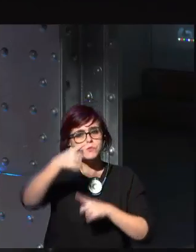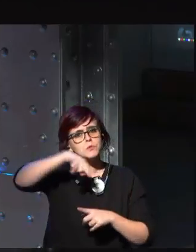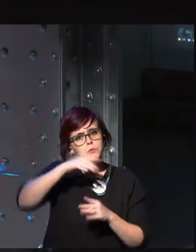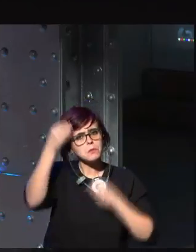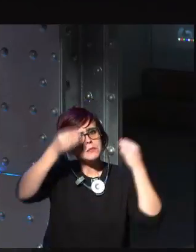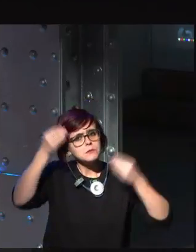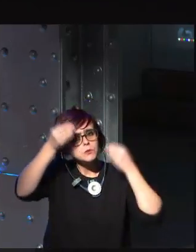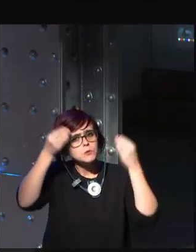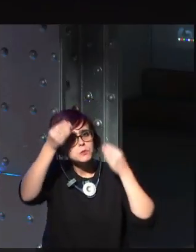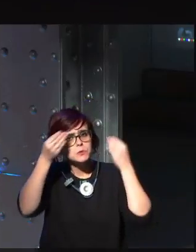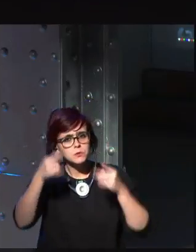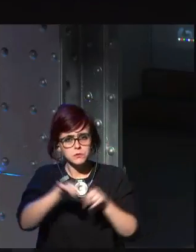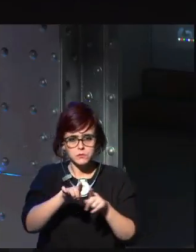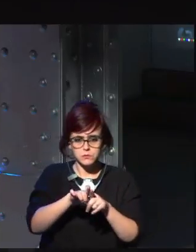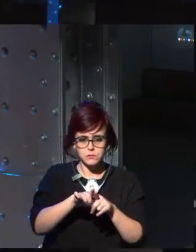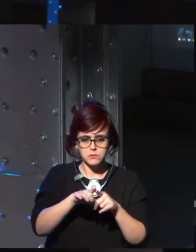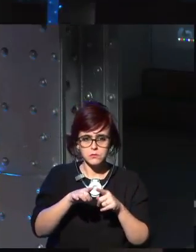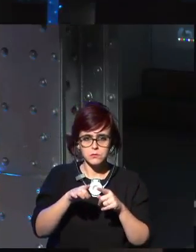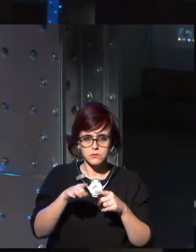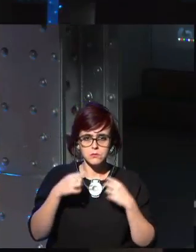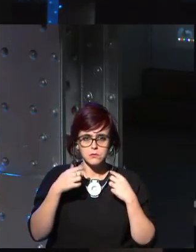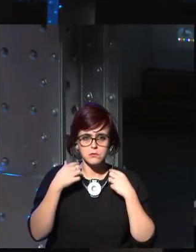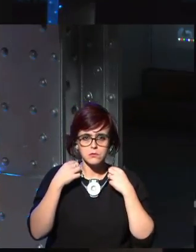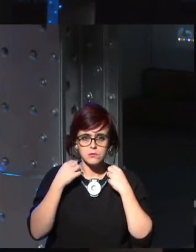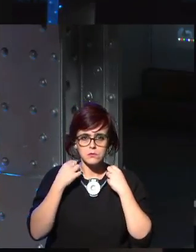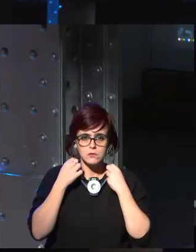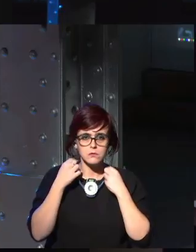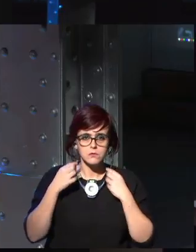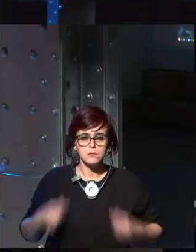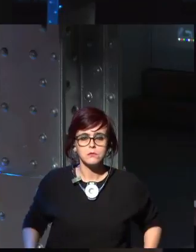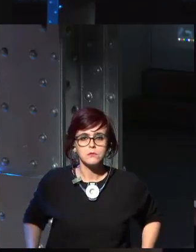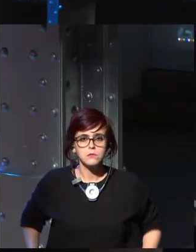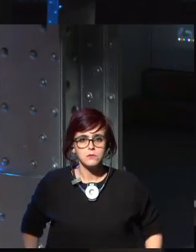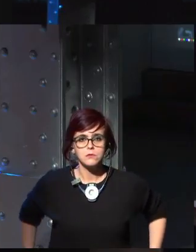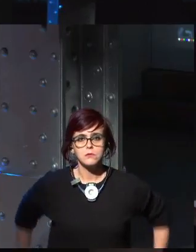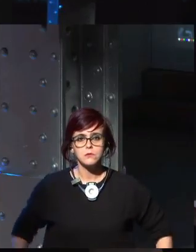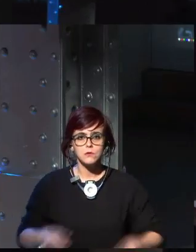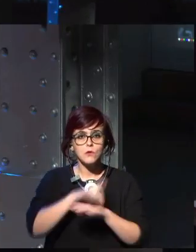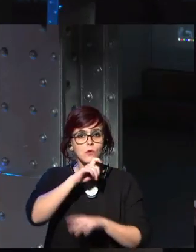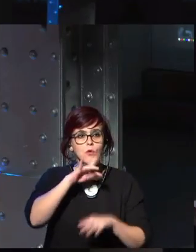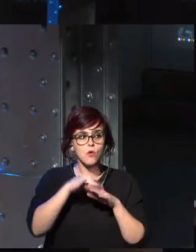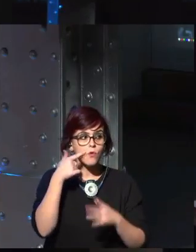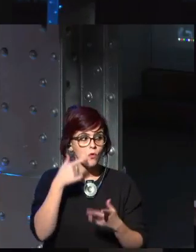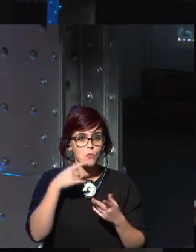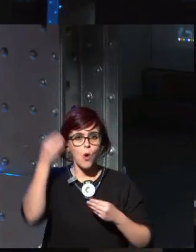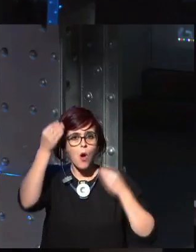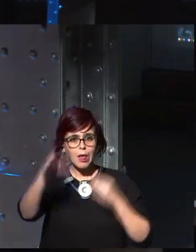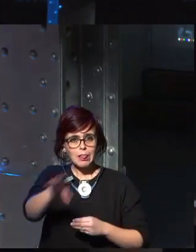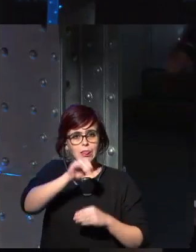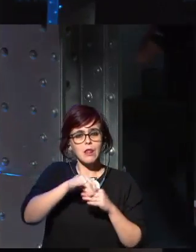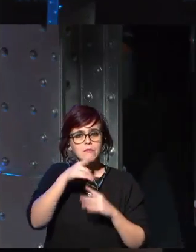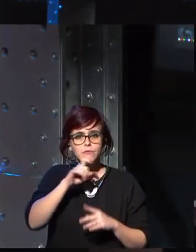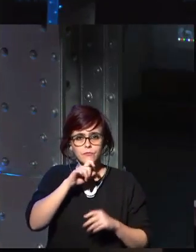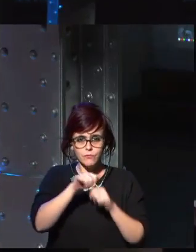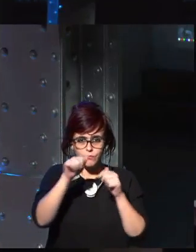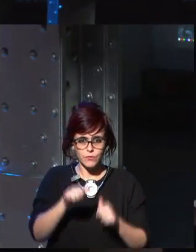fiction. Nosotros estábamos, llevamos un buen rato hablando de... Well, we've been talking about this